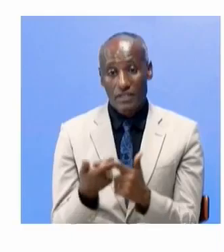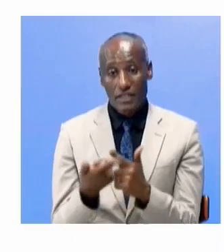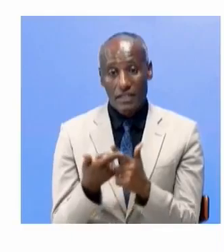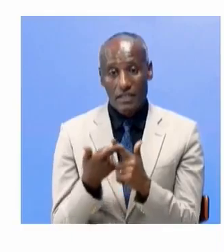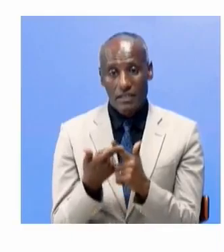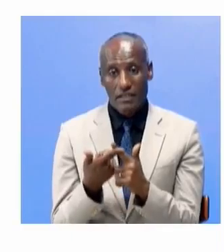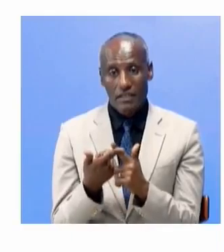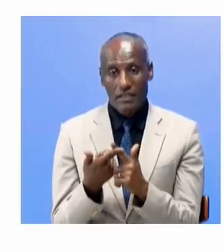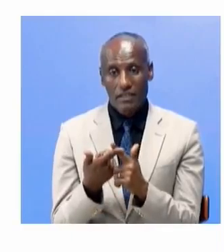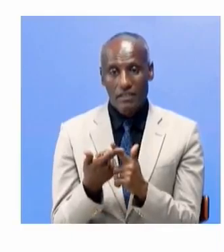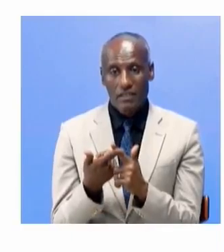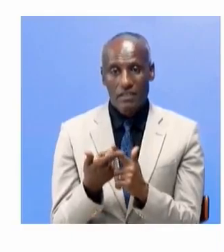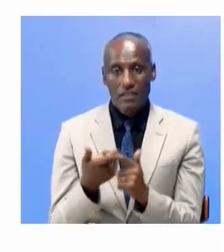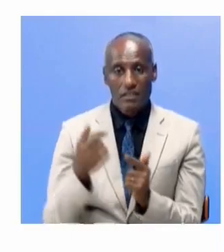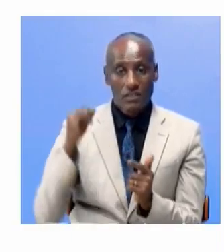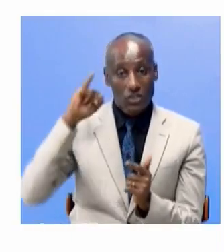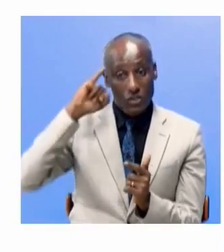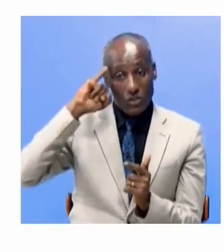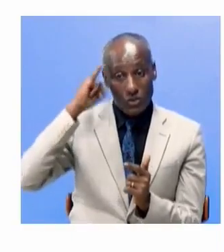Johnson